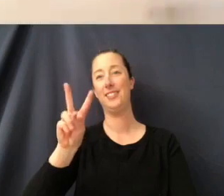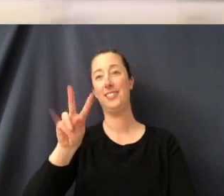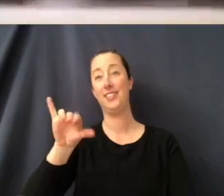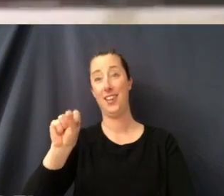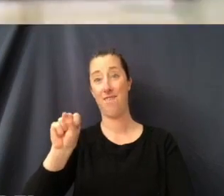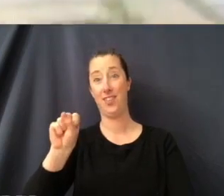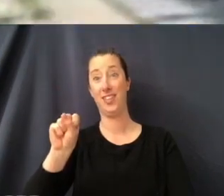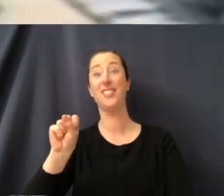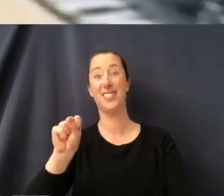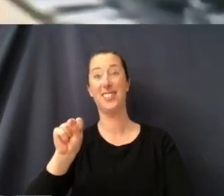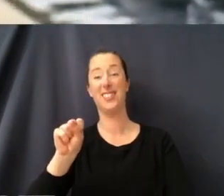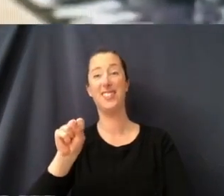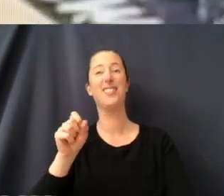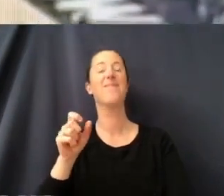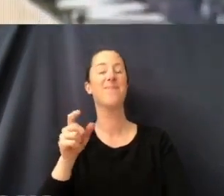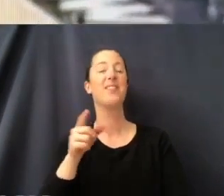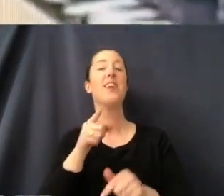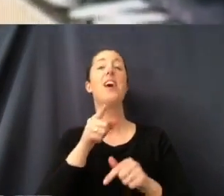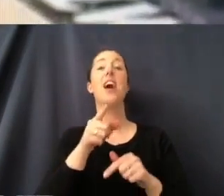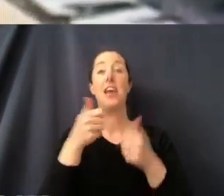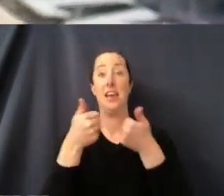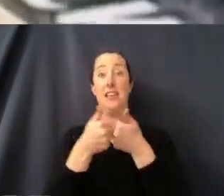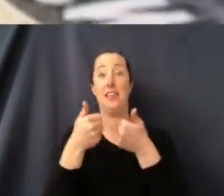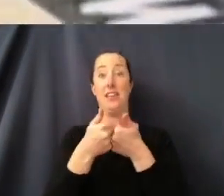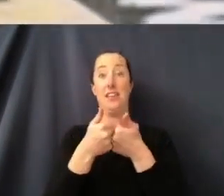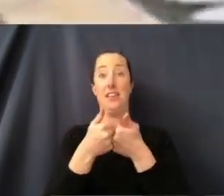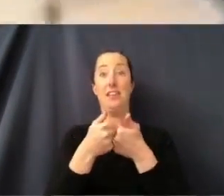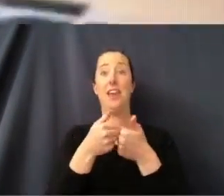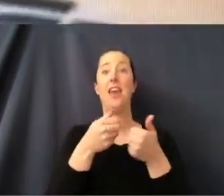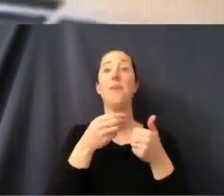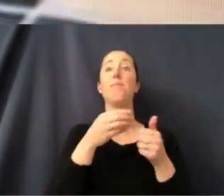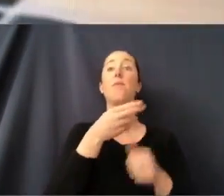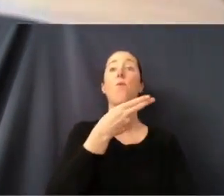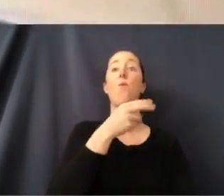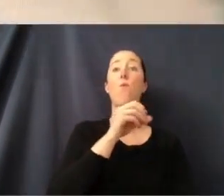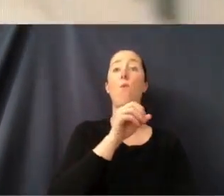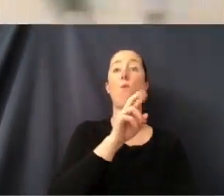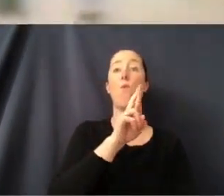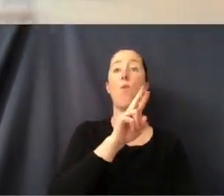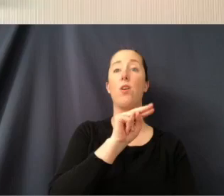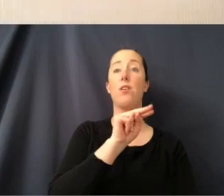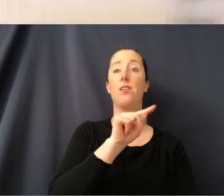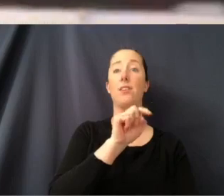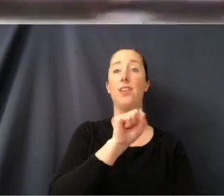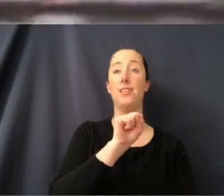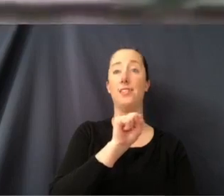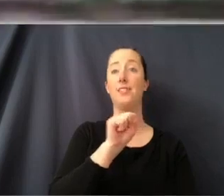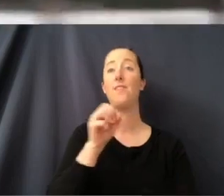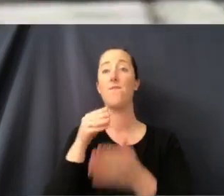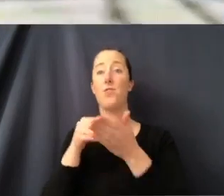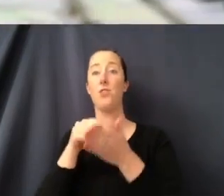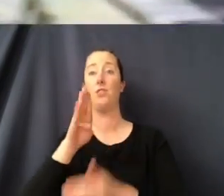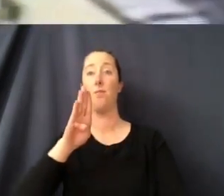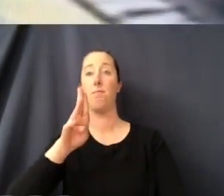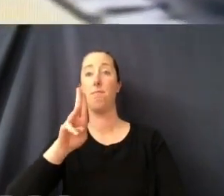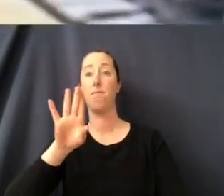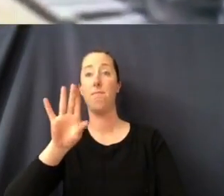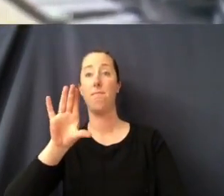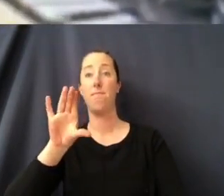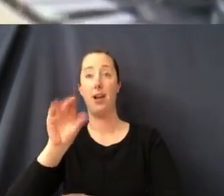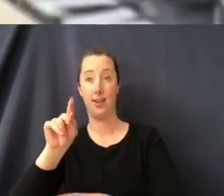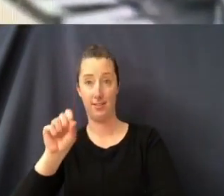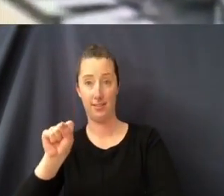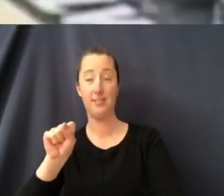Bucks. And this game was played in February 17th, 2001. And this is the longest shot in